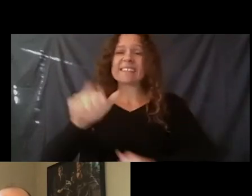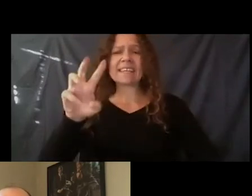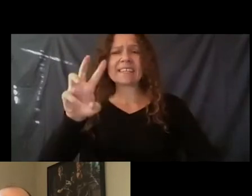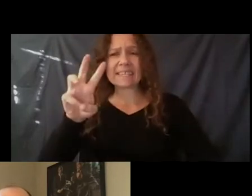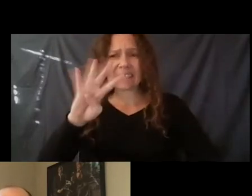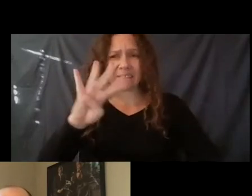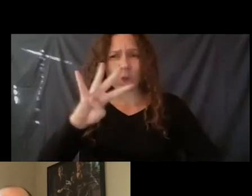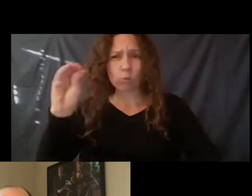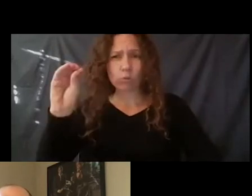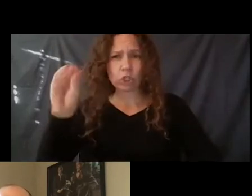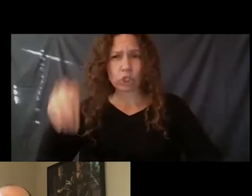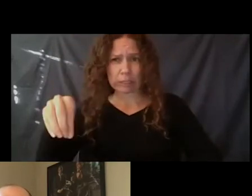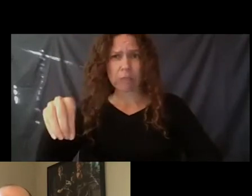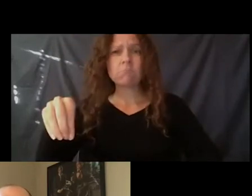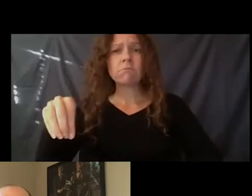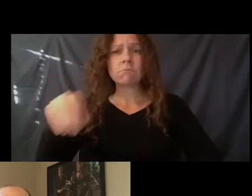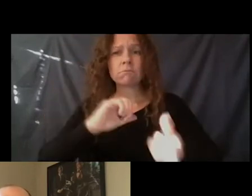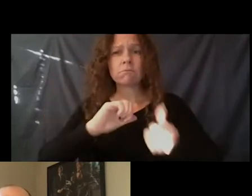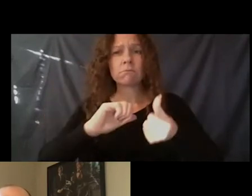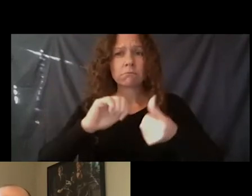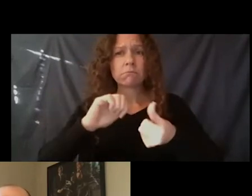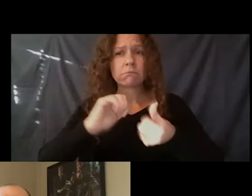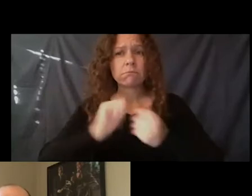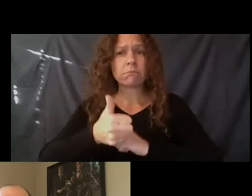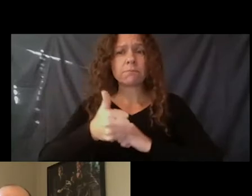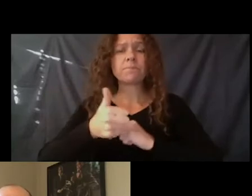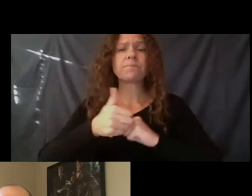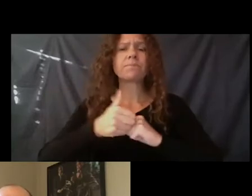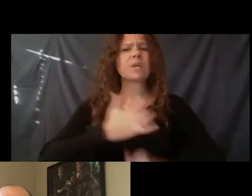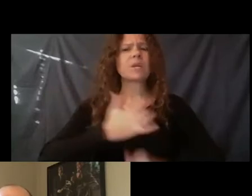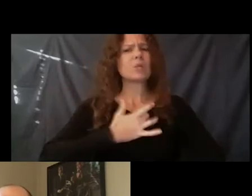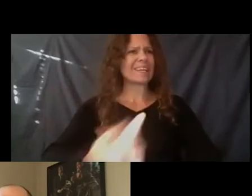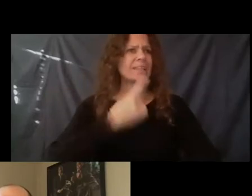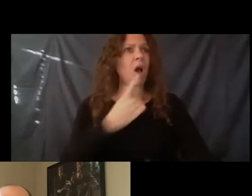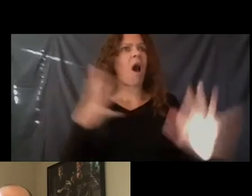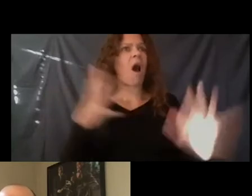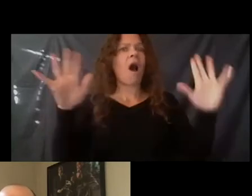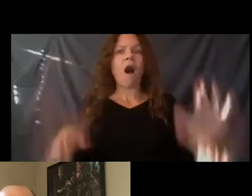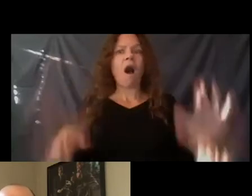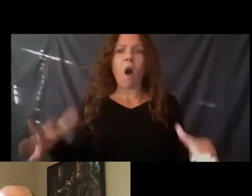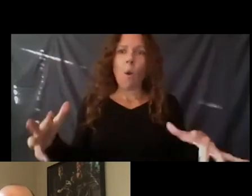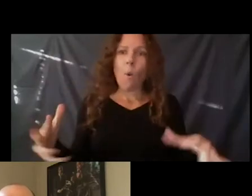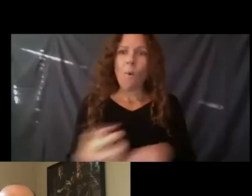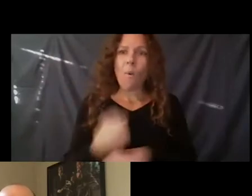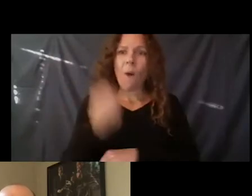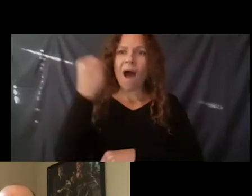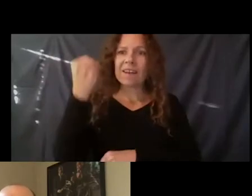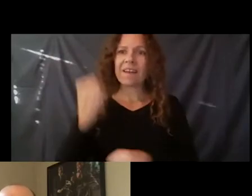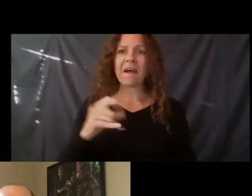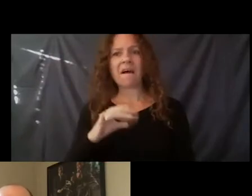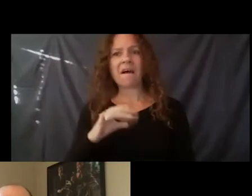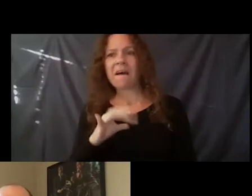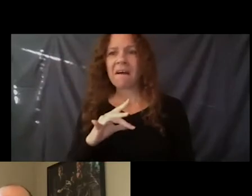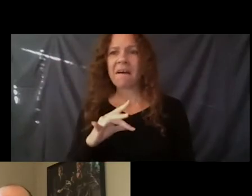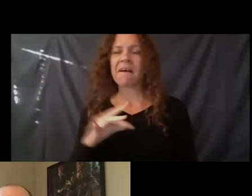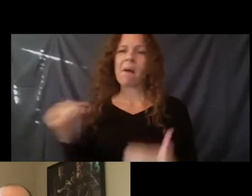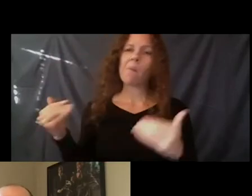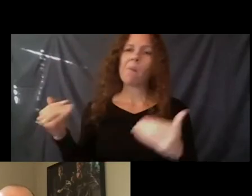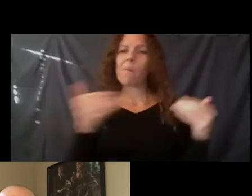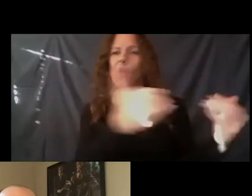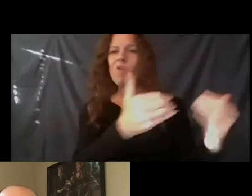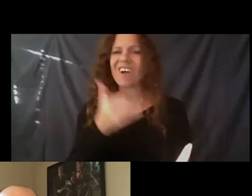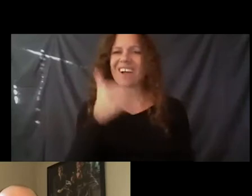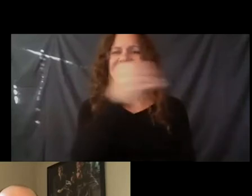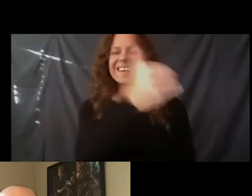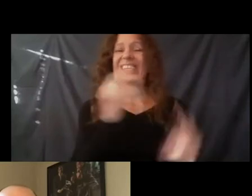vote. And the tendency was to say, we won. Outstanding. Let's move on to the next issue.